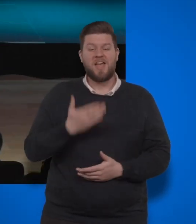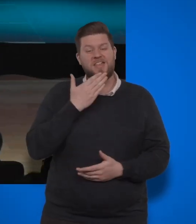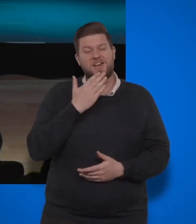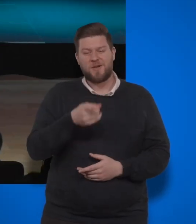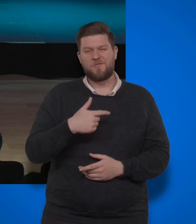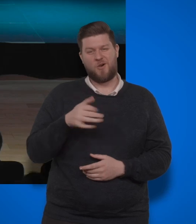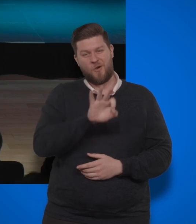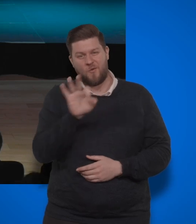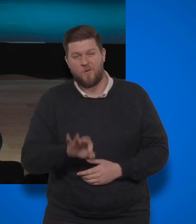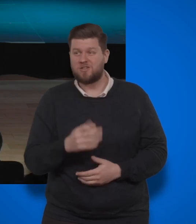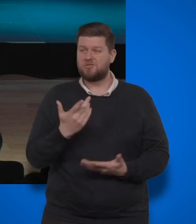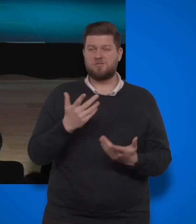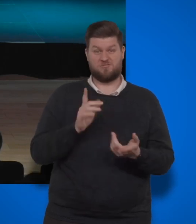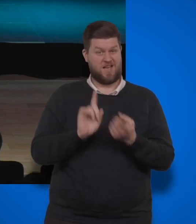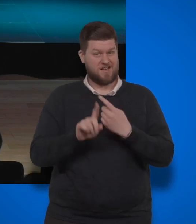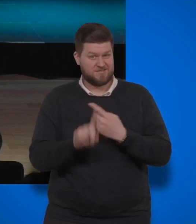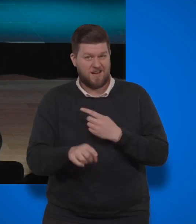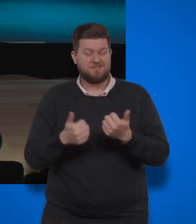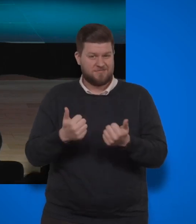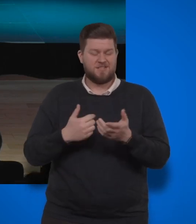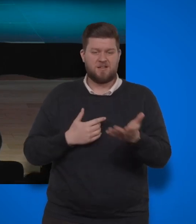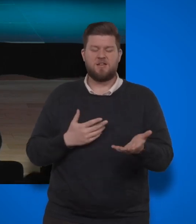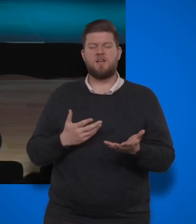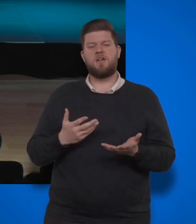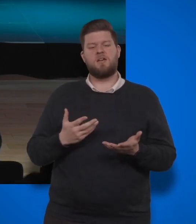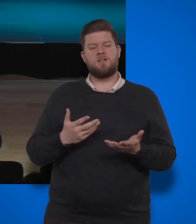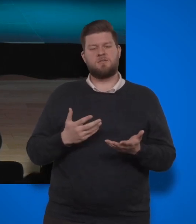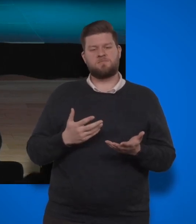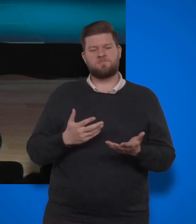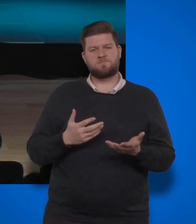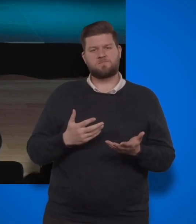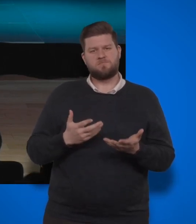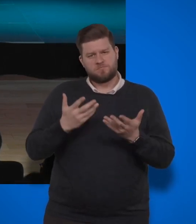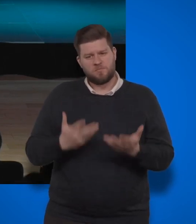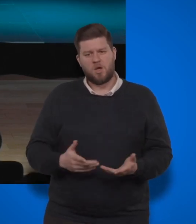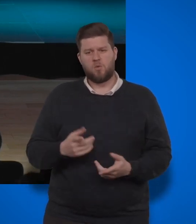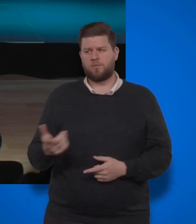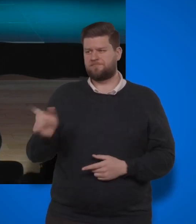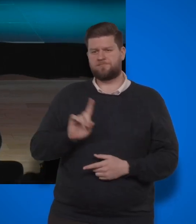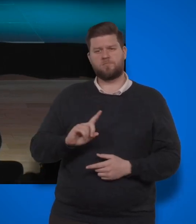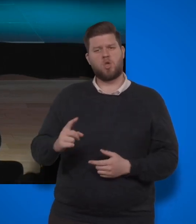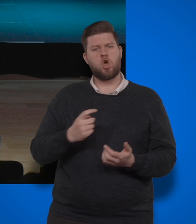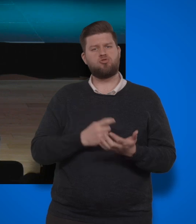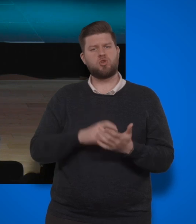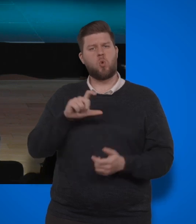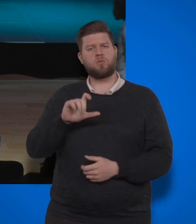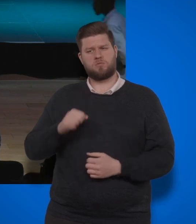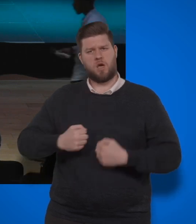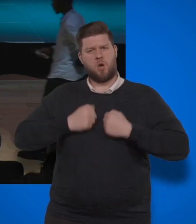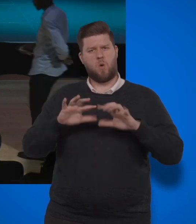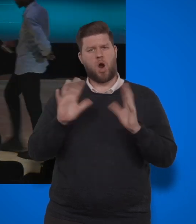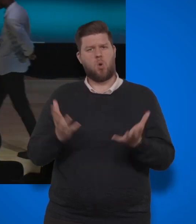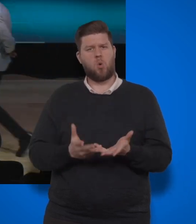and answers, John. I'd like to invite, actually, Richard Clotton is our